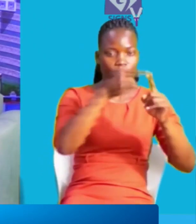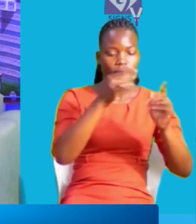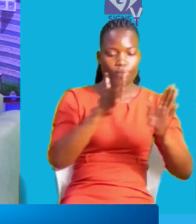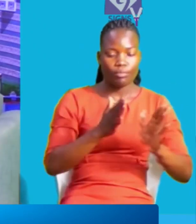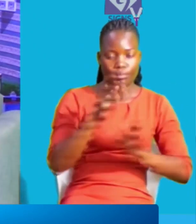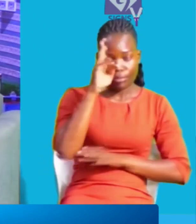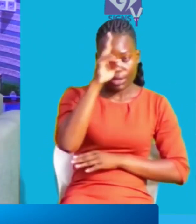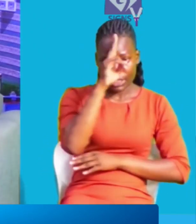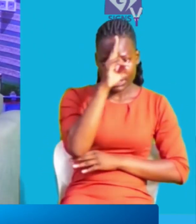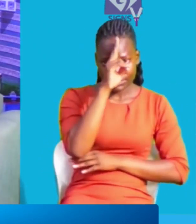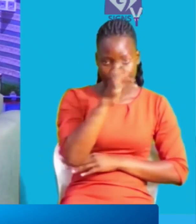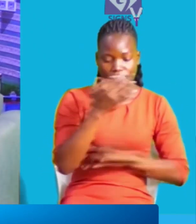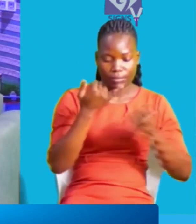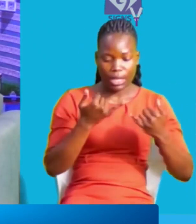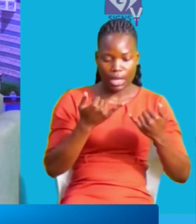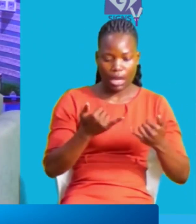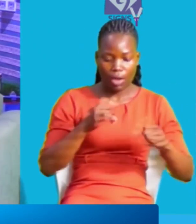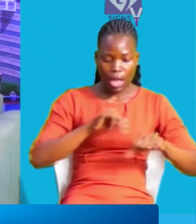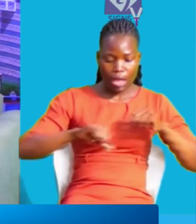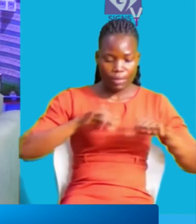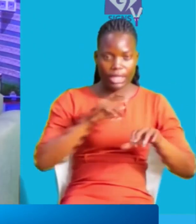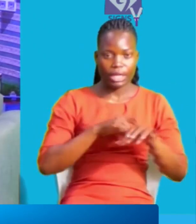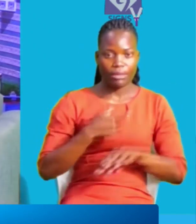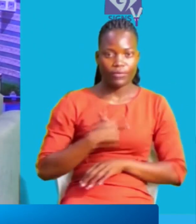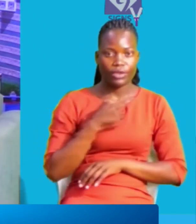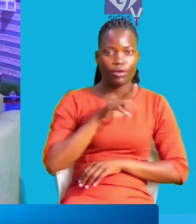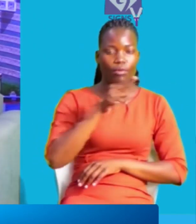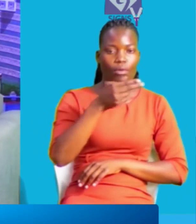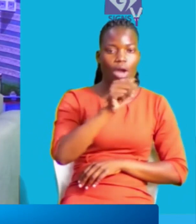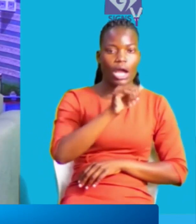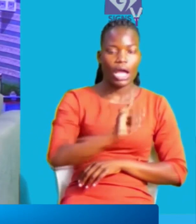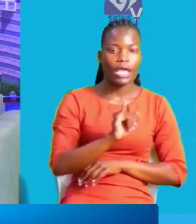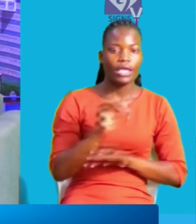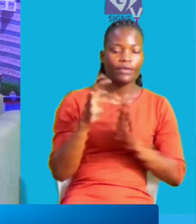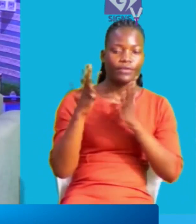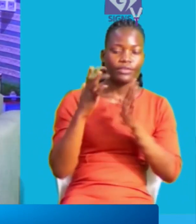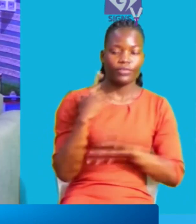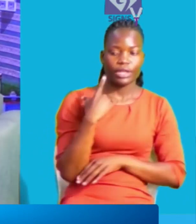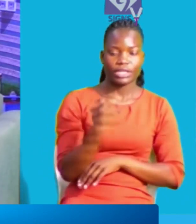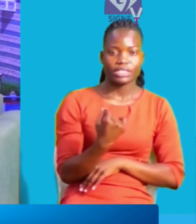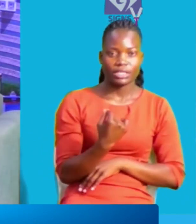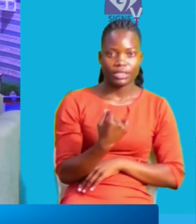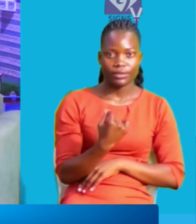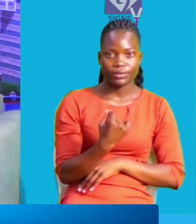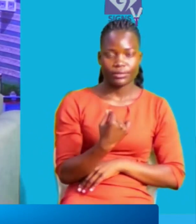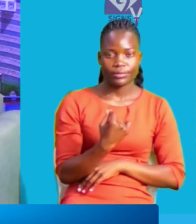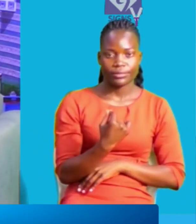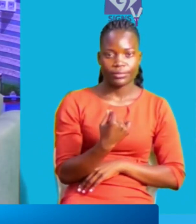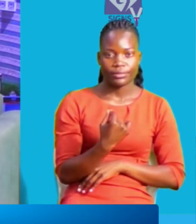officers. And I'm very glad. Yeah. When I visited Wahai Festival recently,